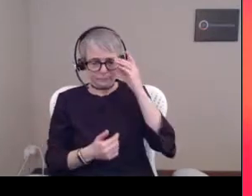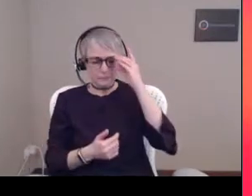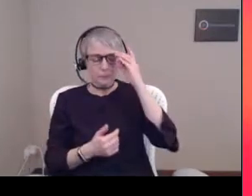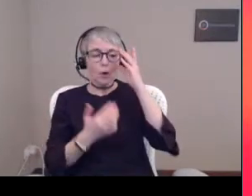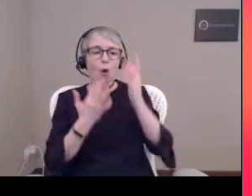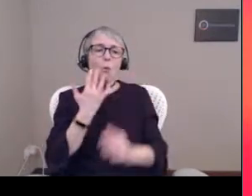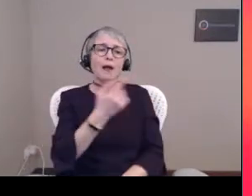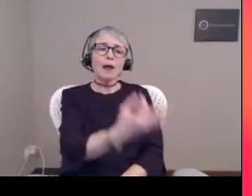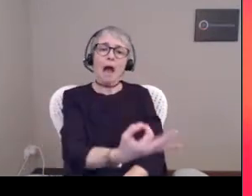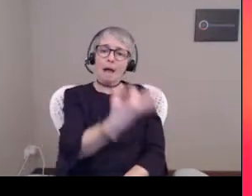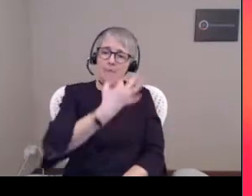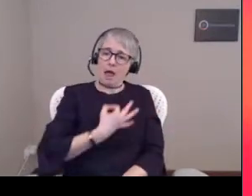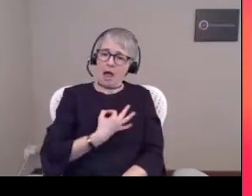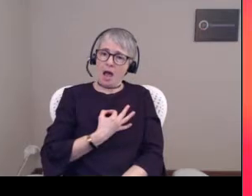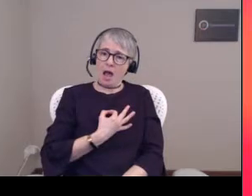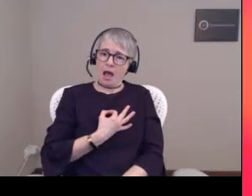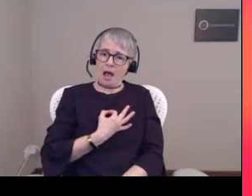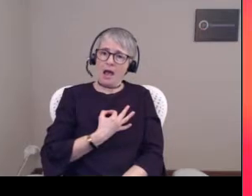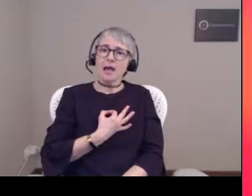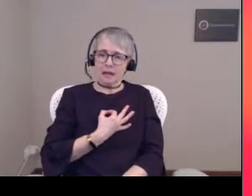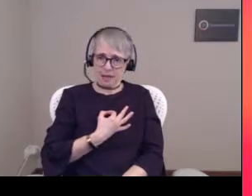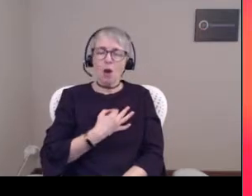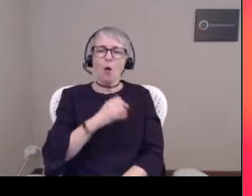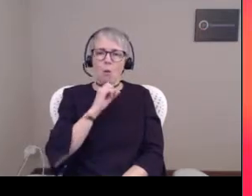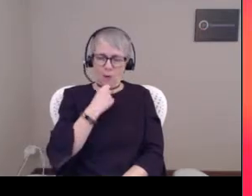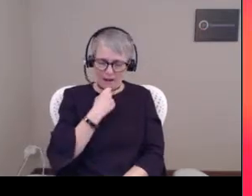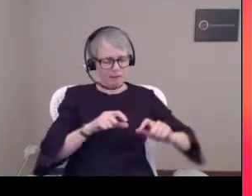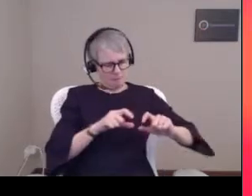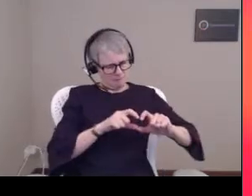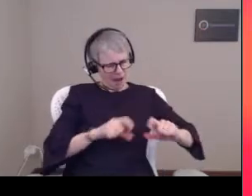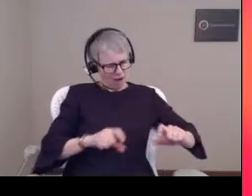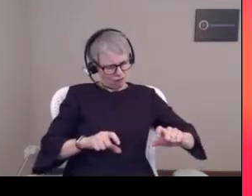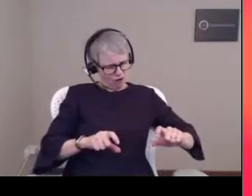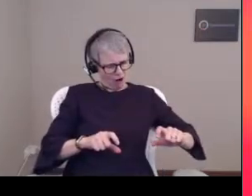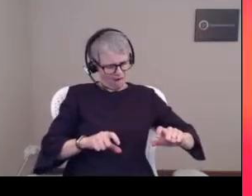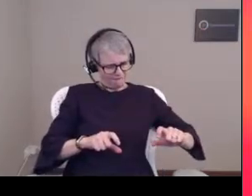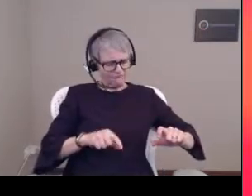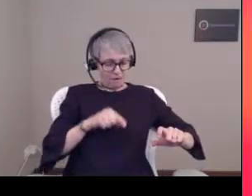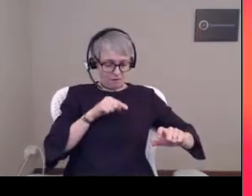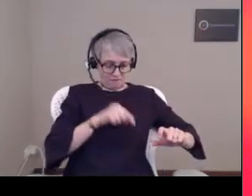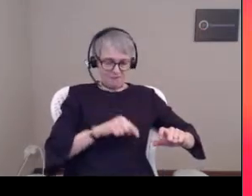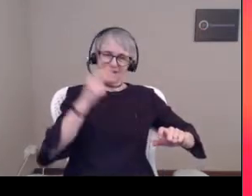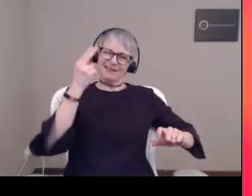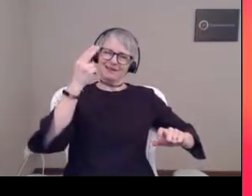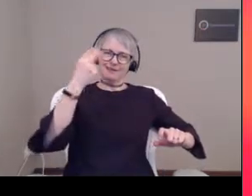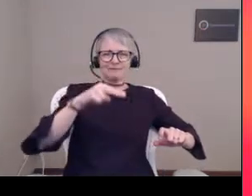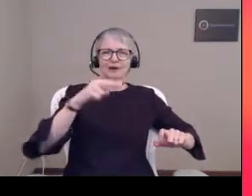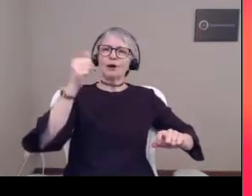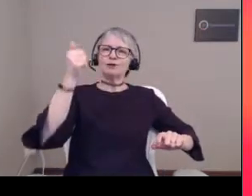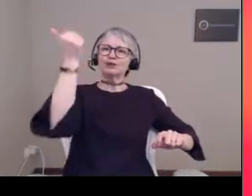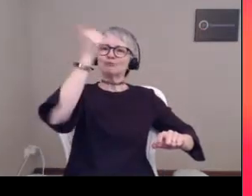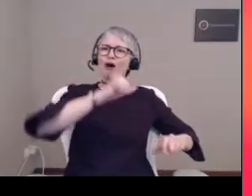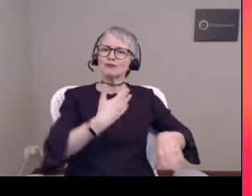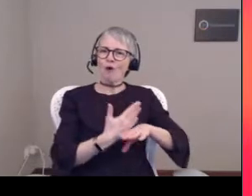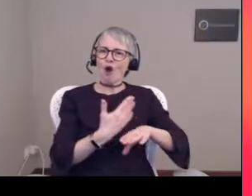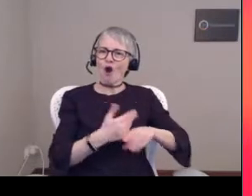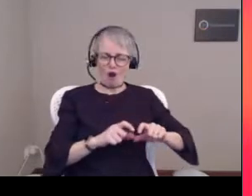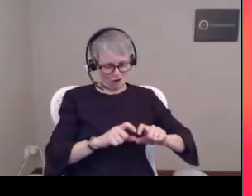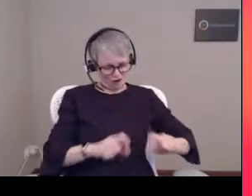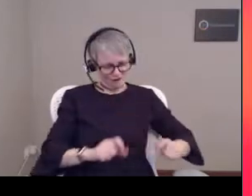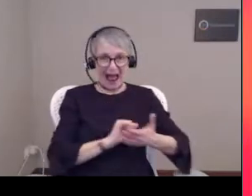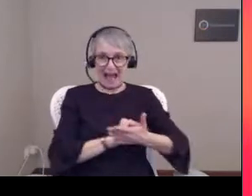be a smart working paragraph at the bottom of each advert. Have a read through it, because if we are not, and obviously the pandemic's